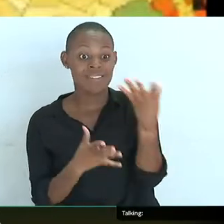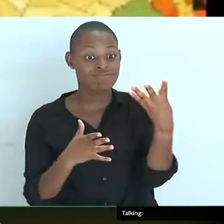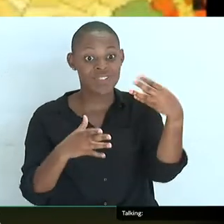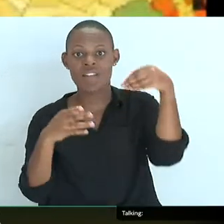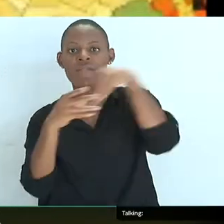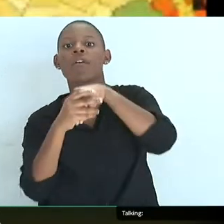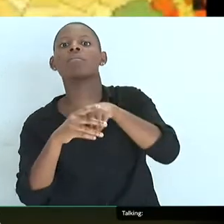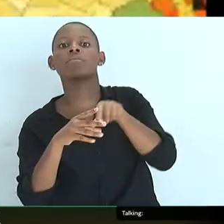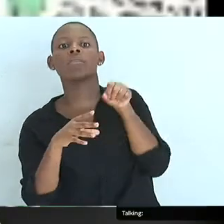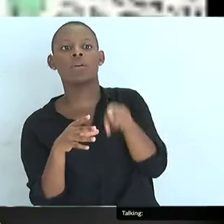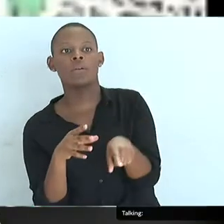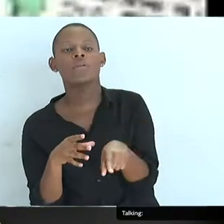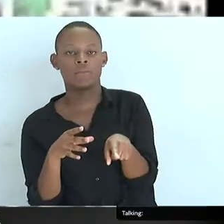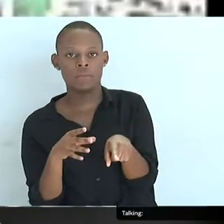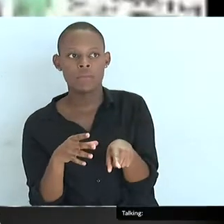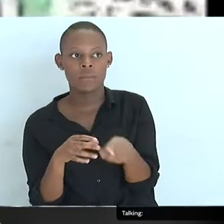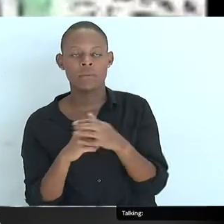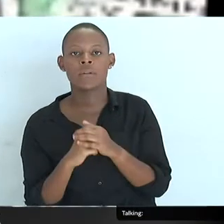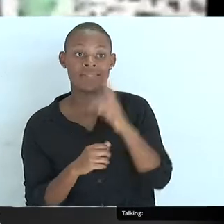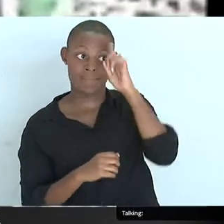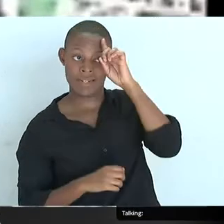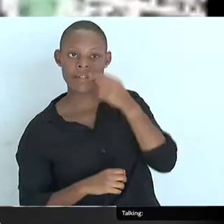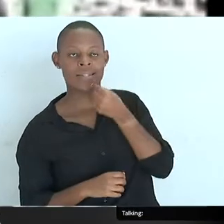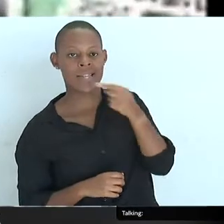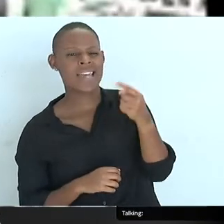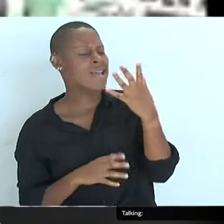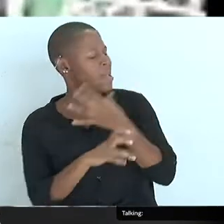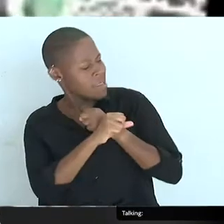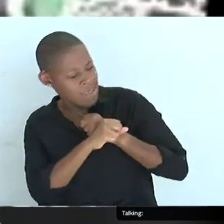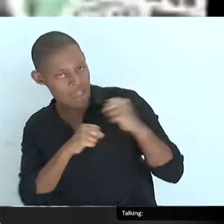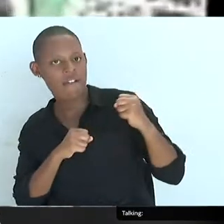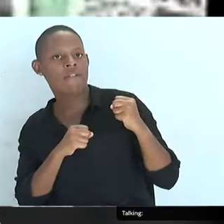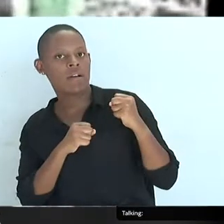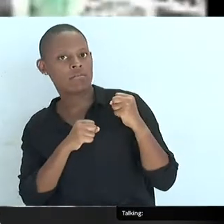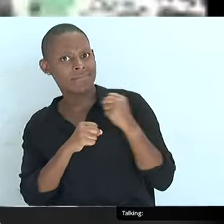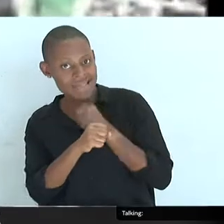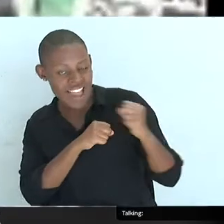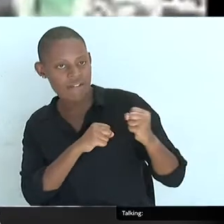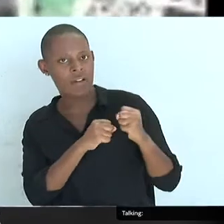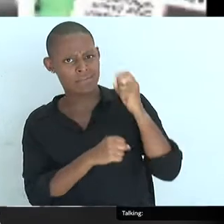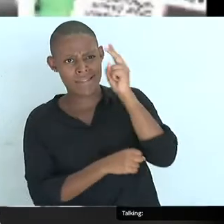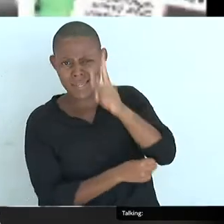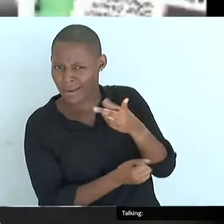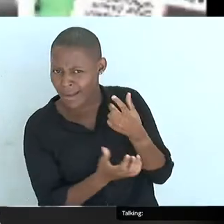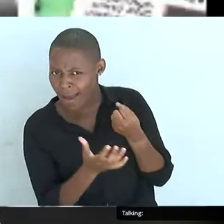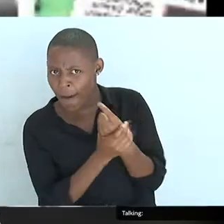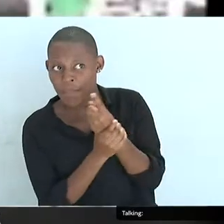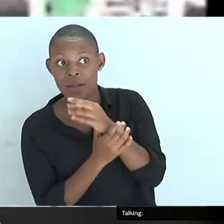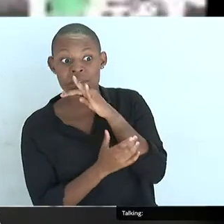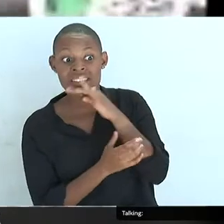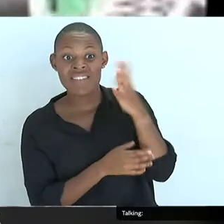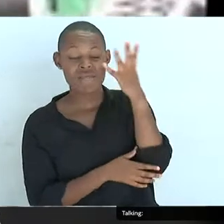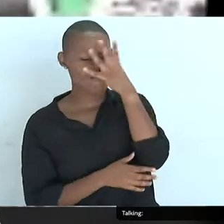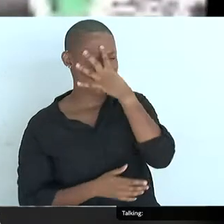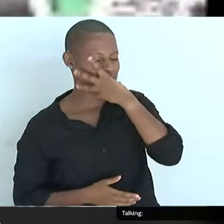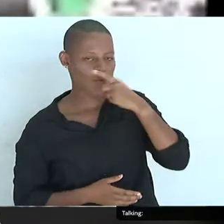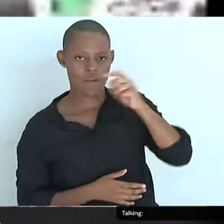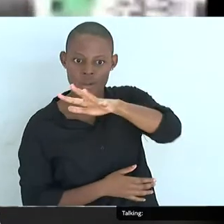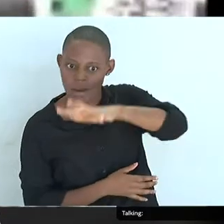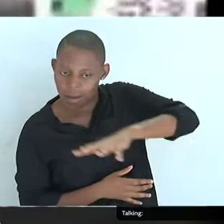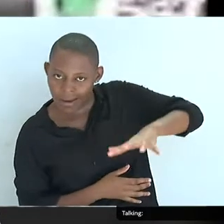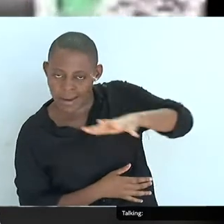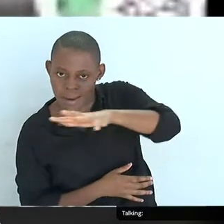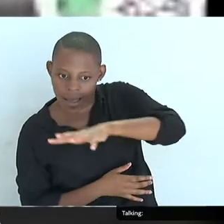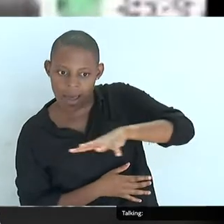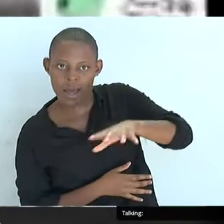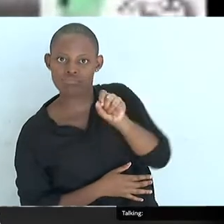Never and never again shall it be that this beautiful land will